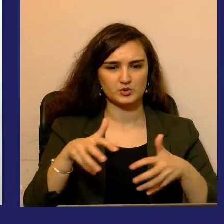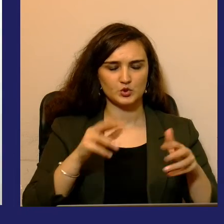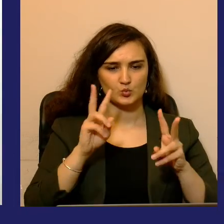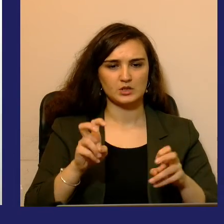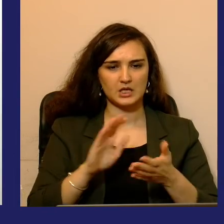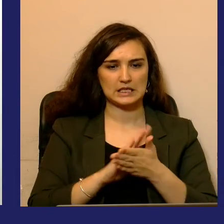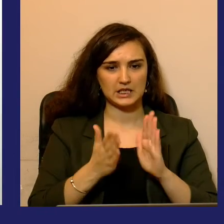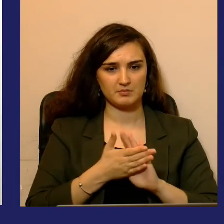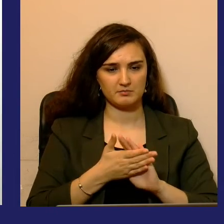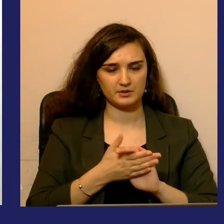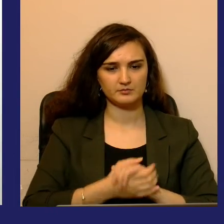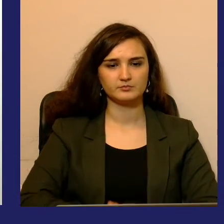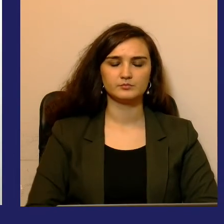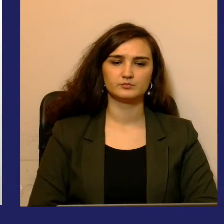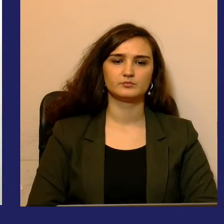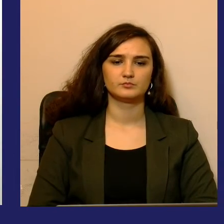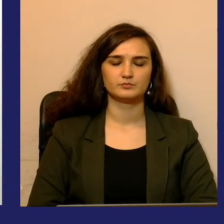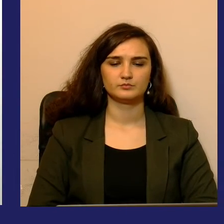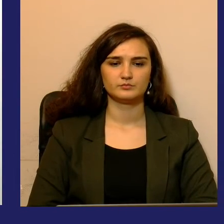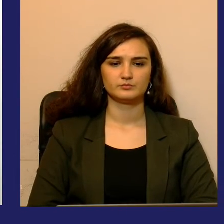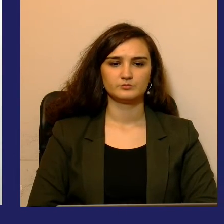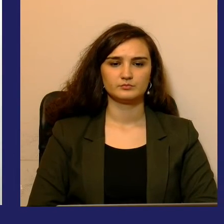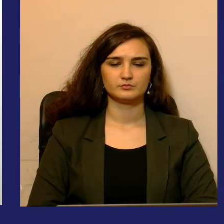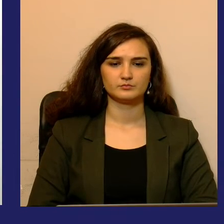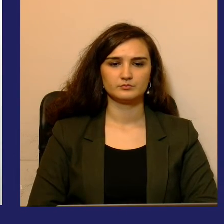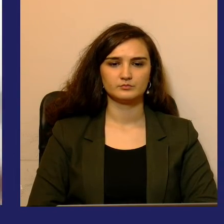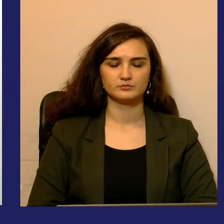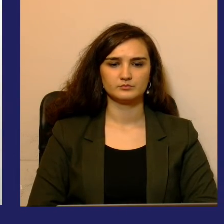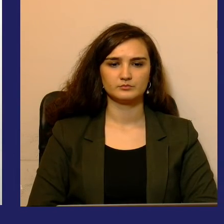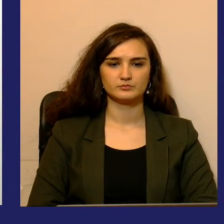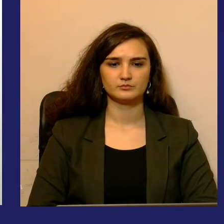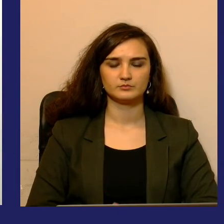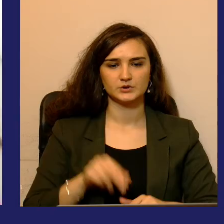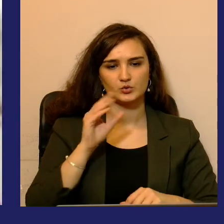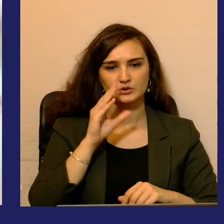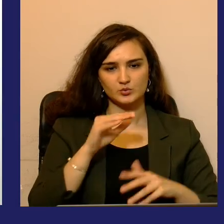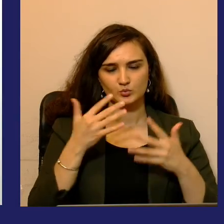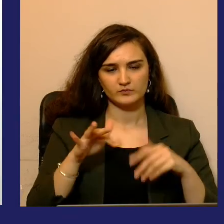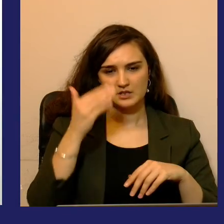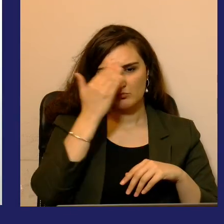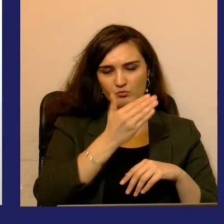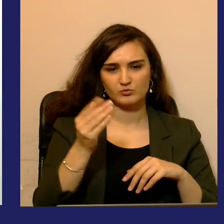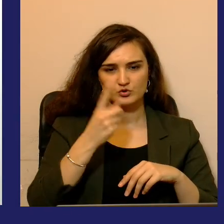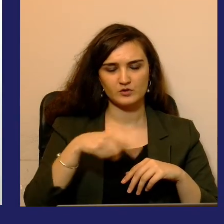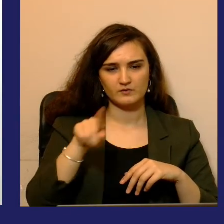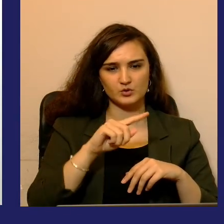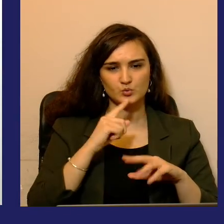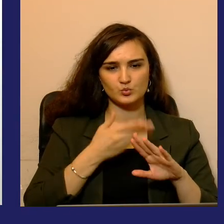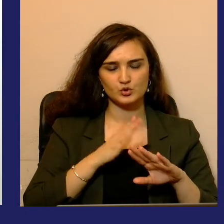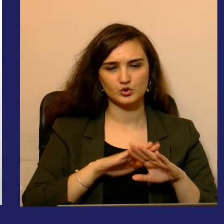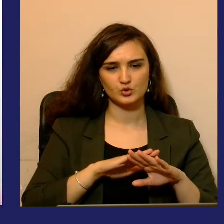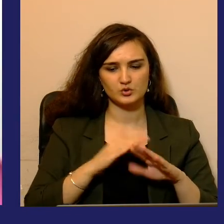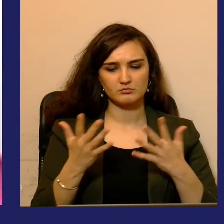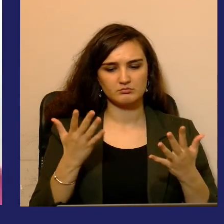problems with distinguishing between a charity from your party and a government public good. And the second thing is